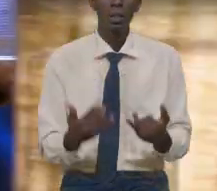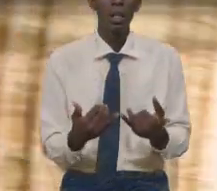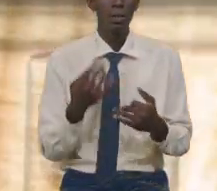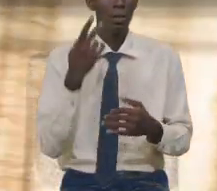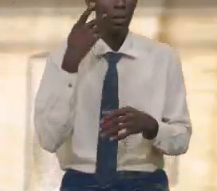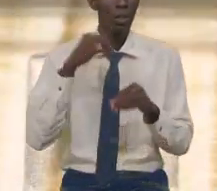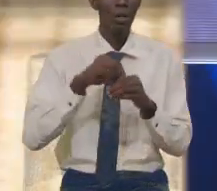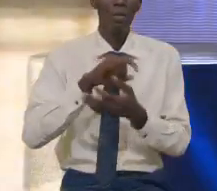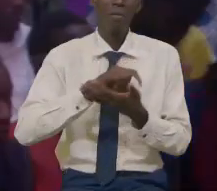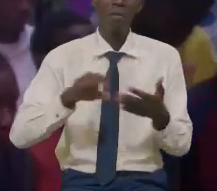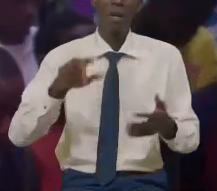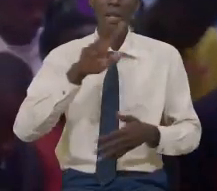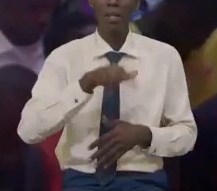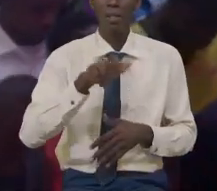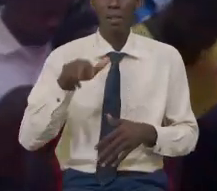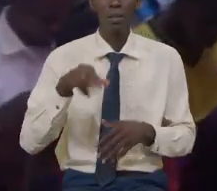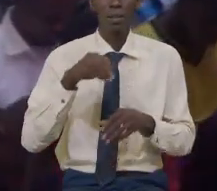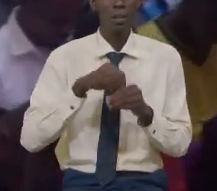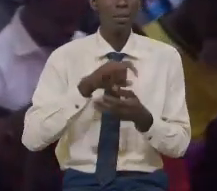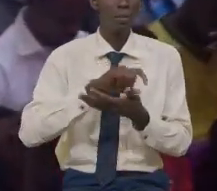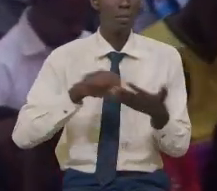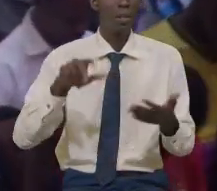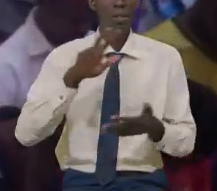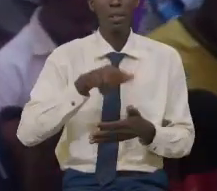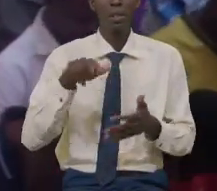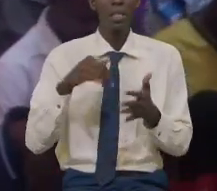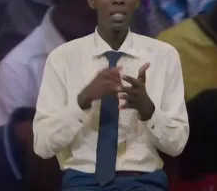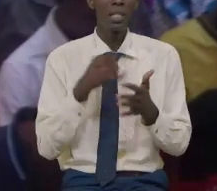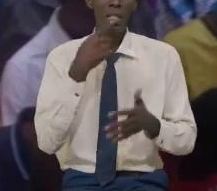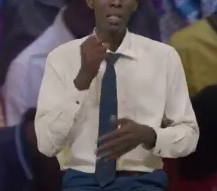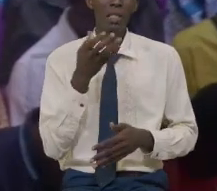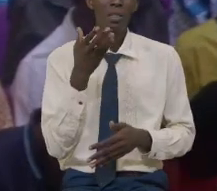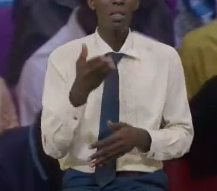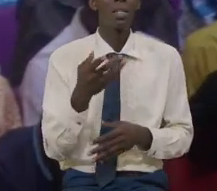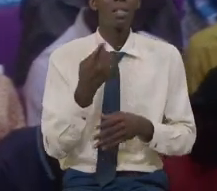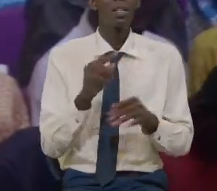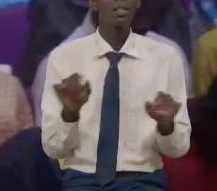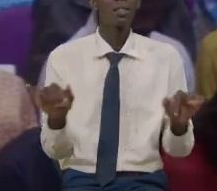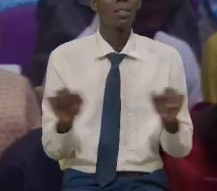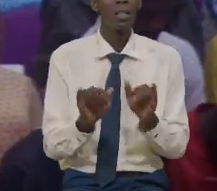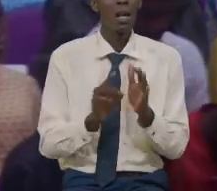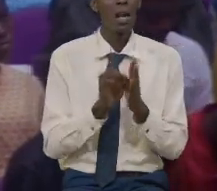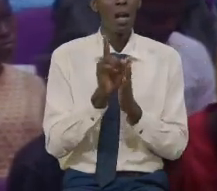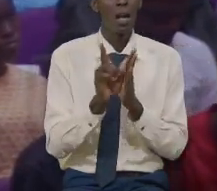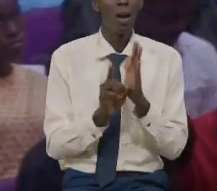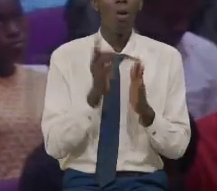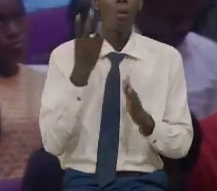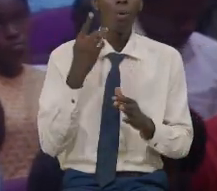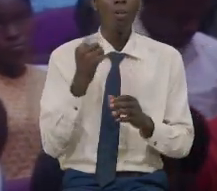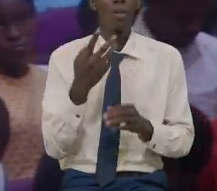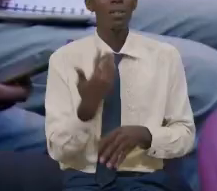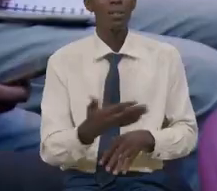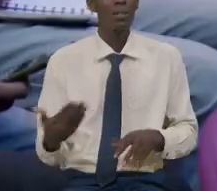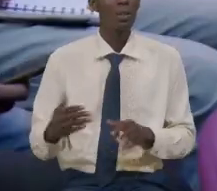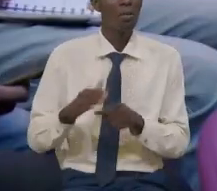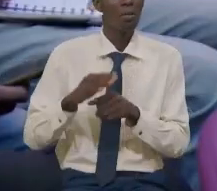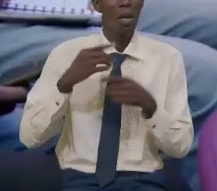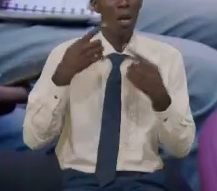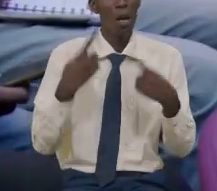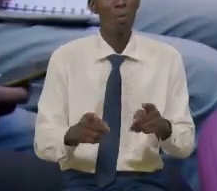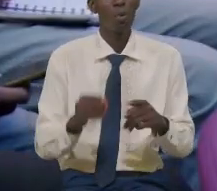verse 33 there. In verse 33, it says, the same hour was the sin fulfilled